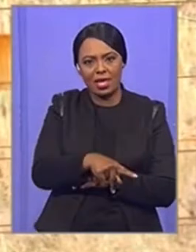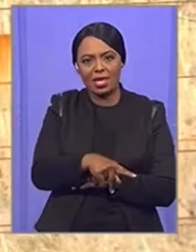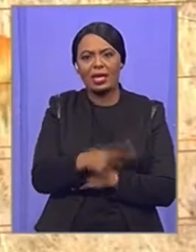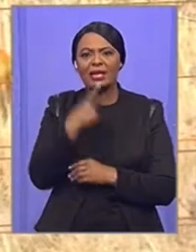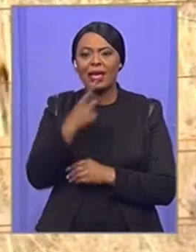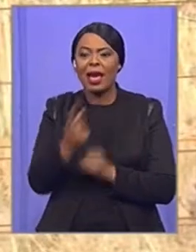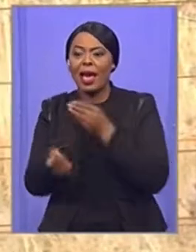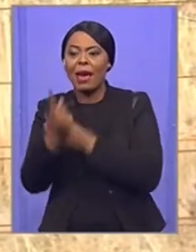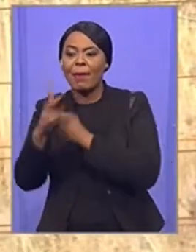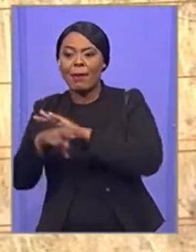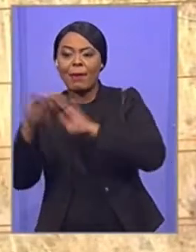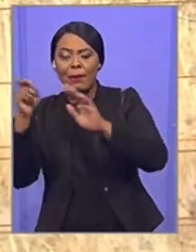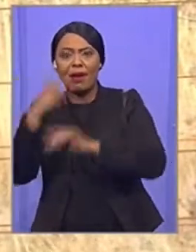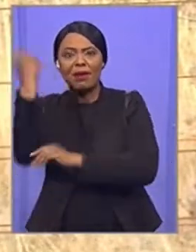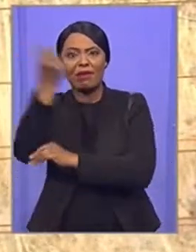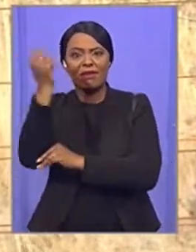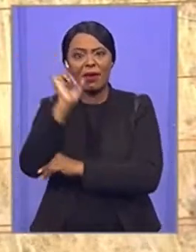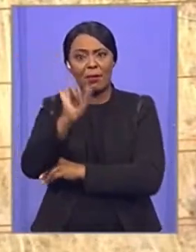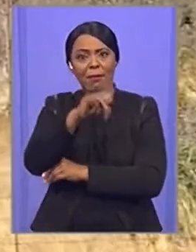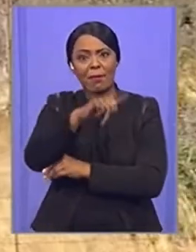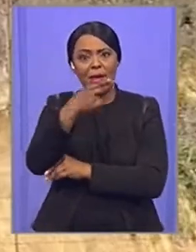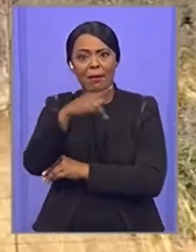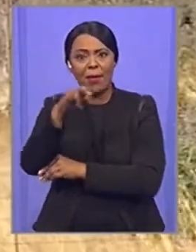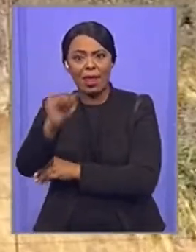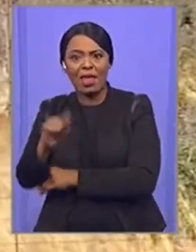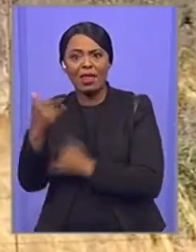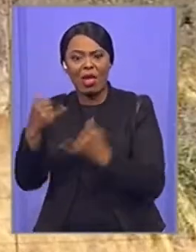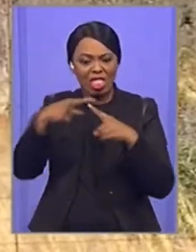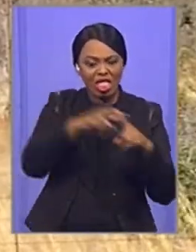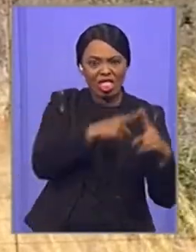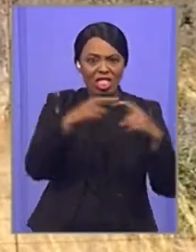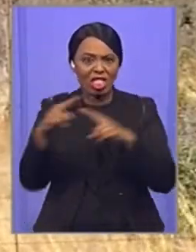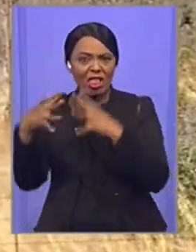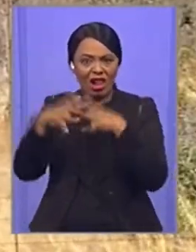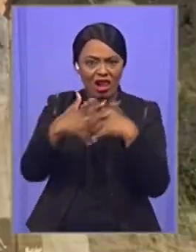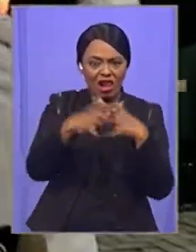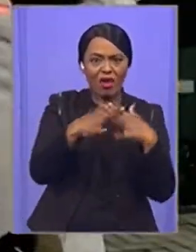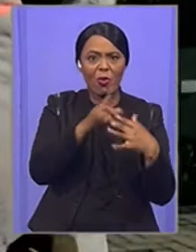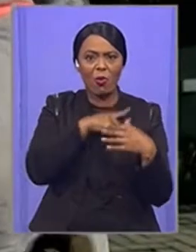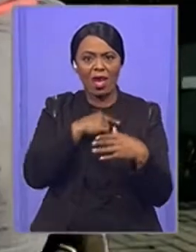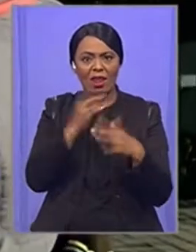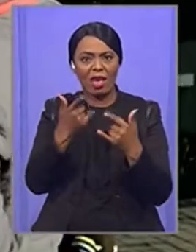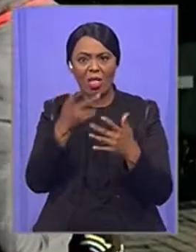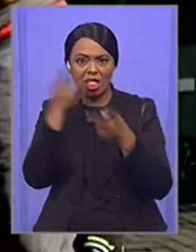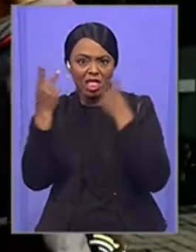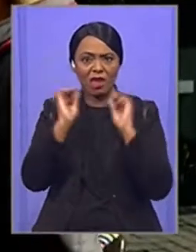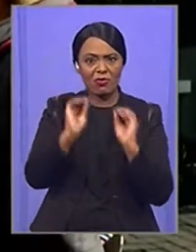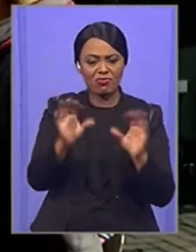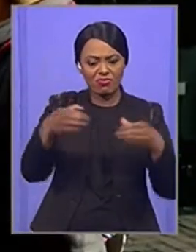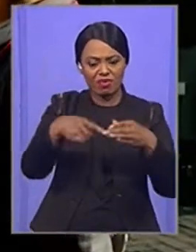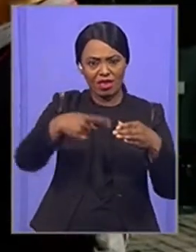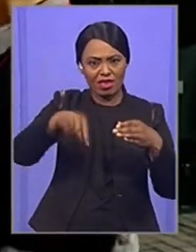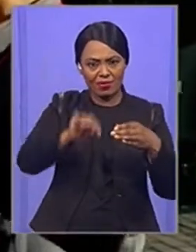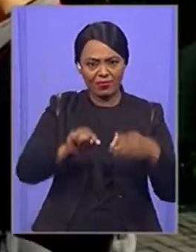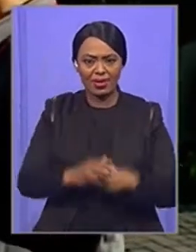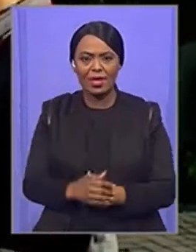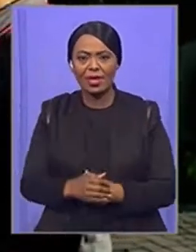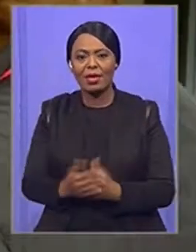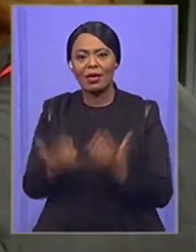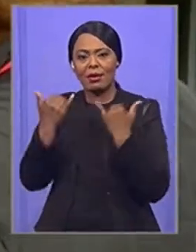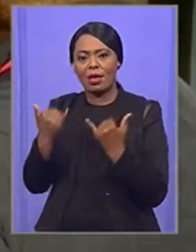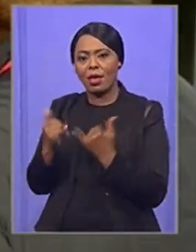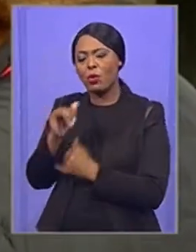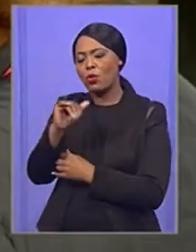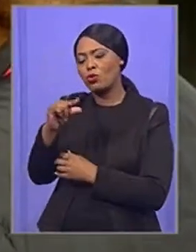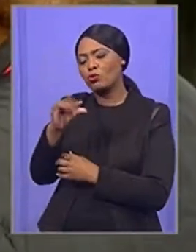phalaphala go diriseditswe go tsosa dikgotlhang kwa ANC gore go nne le diphetogo mo mokgatlhong. Khabagare tlhogo ya komishene ya maitsholo ya